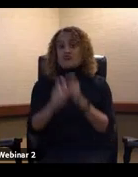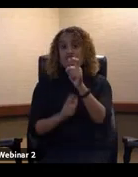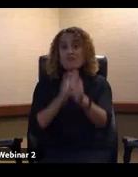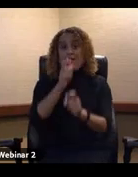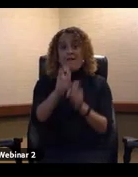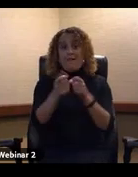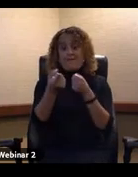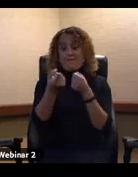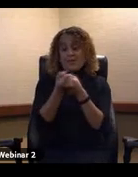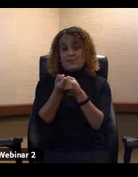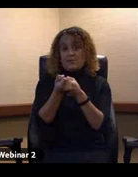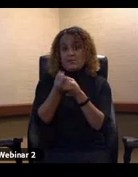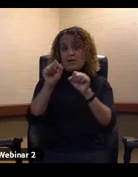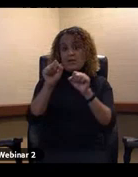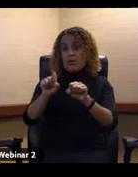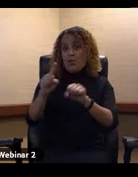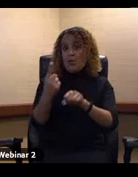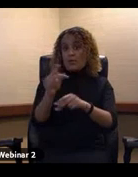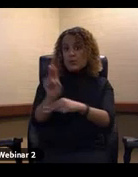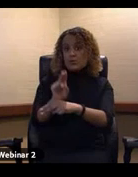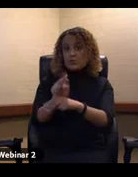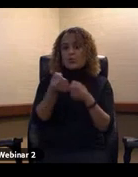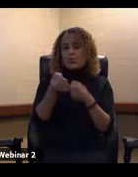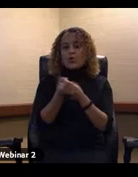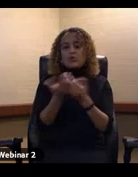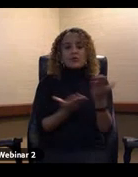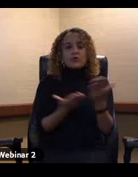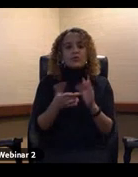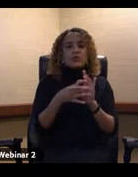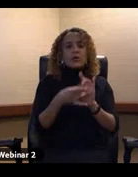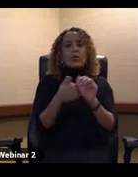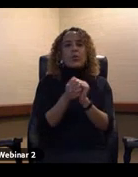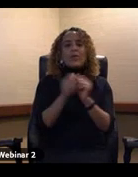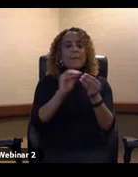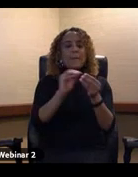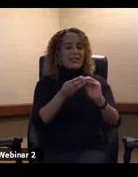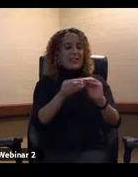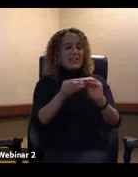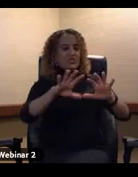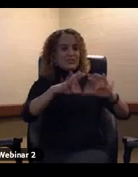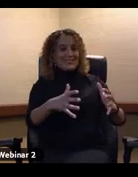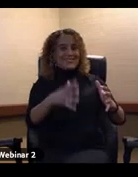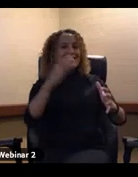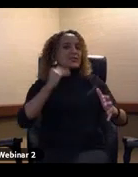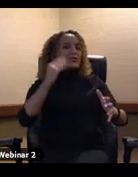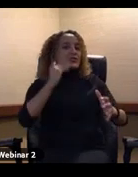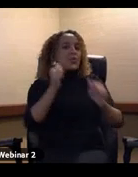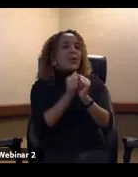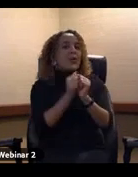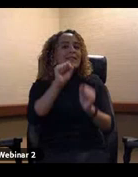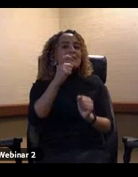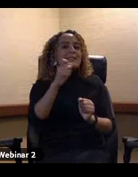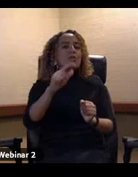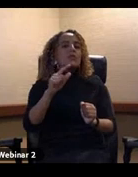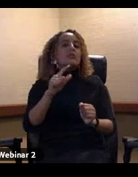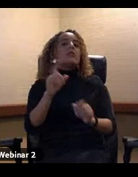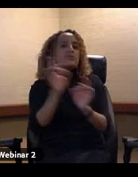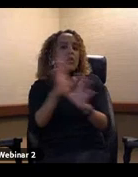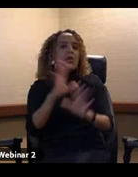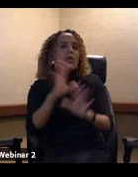Grant funds can only be used to support services related to the population's experience of sexual